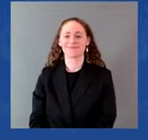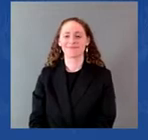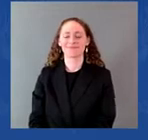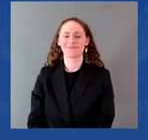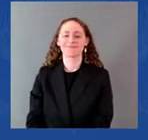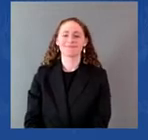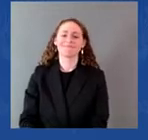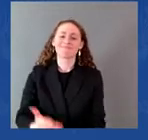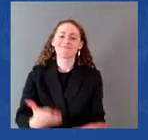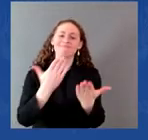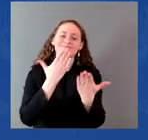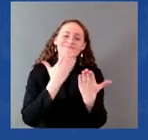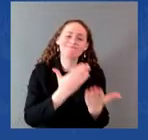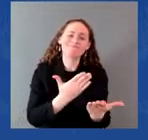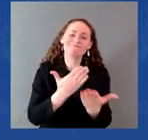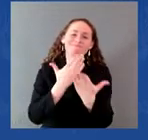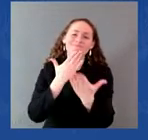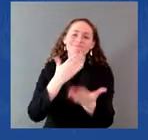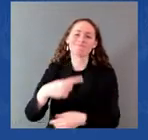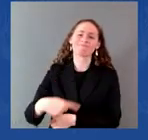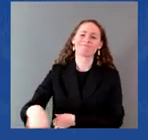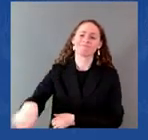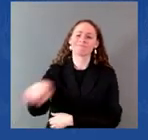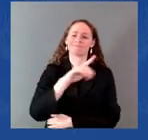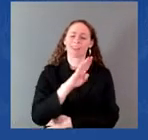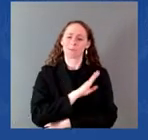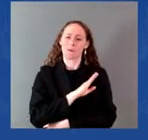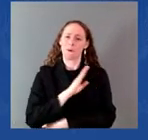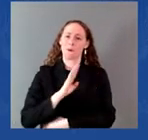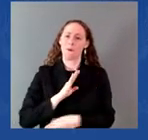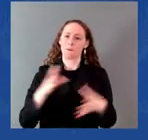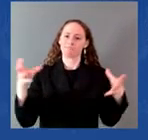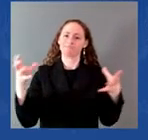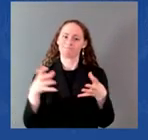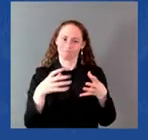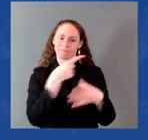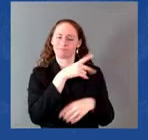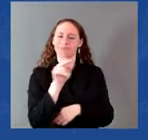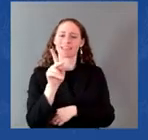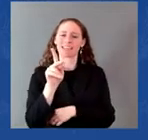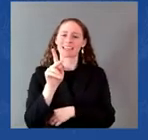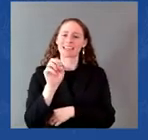Pelosi. I'm mildly prejudiced. I think she's the finest speaker in the history of the country.